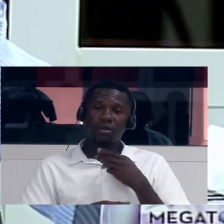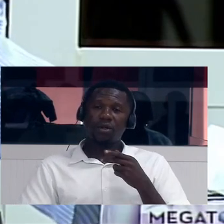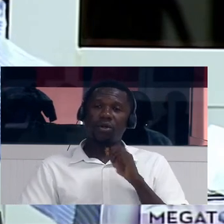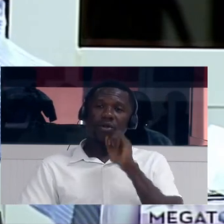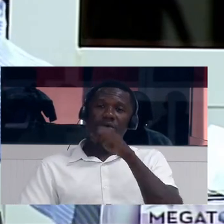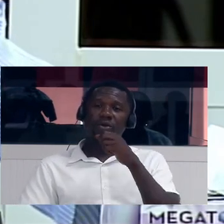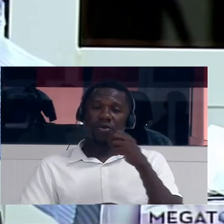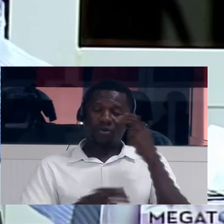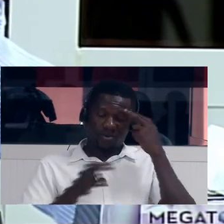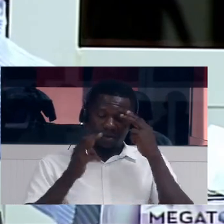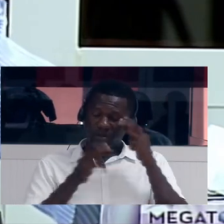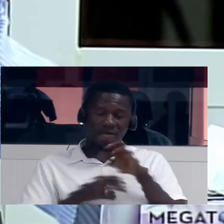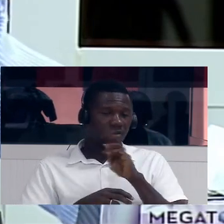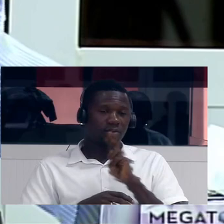work like that.